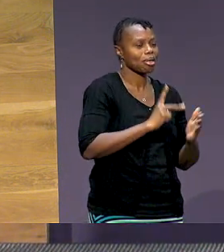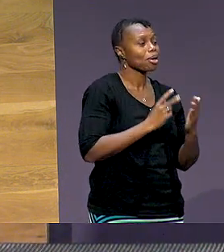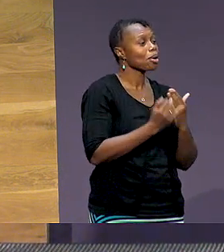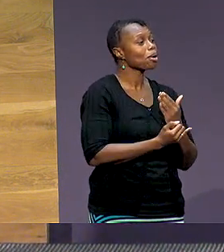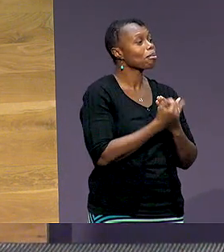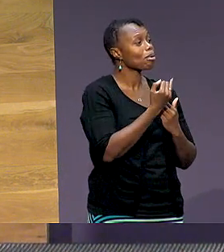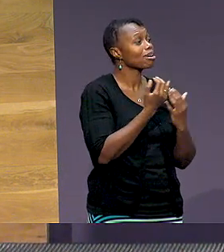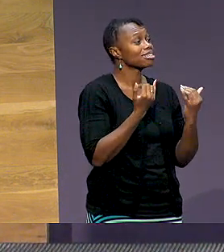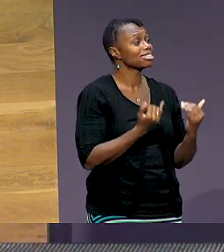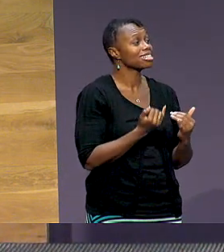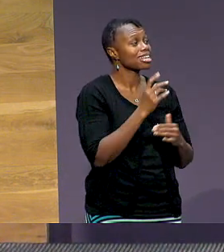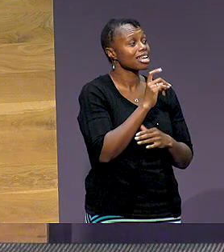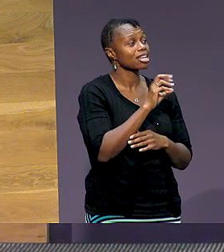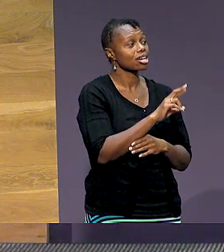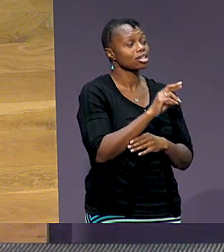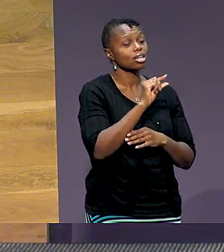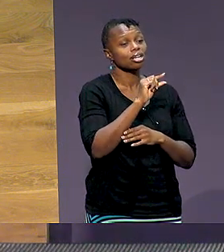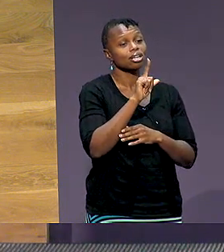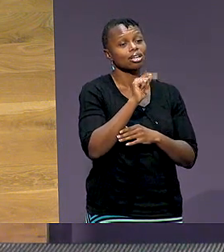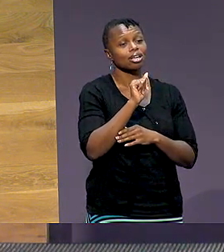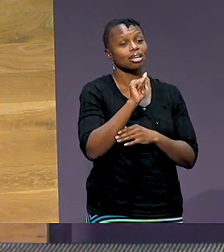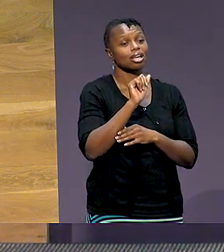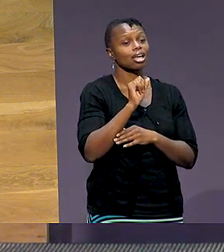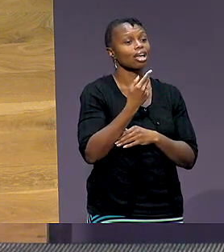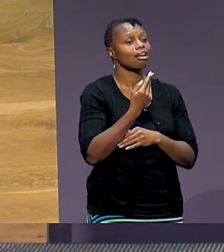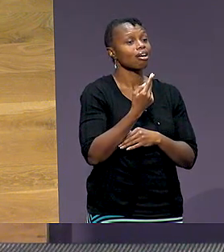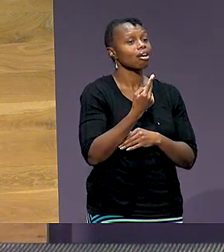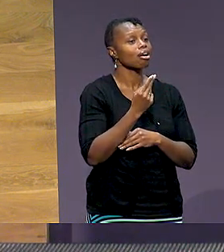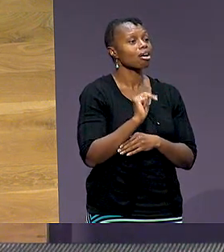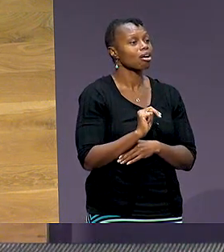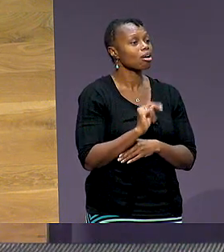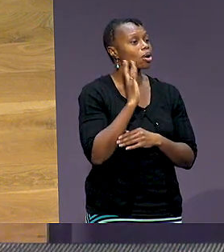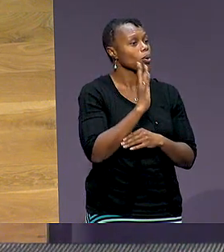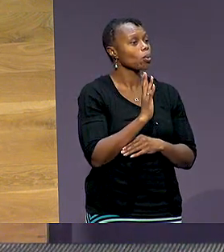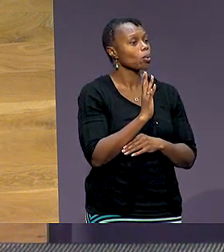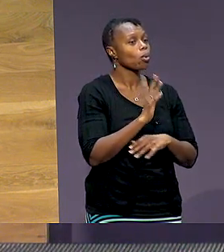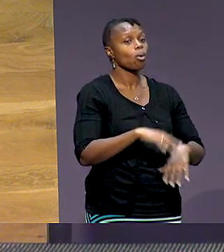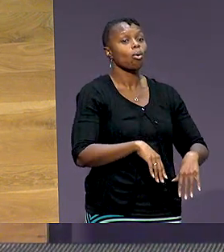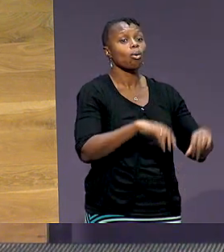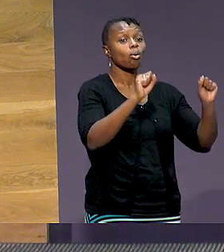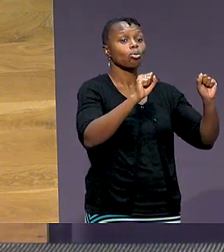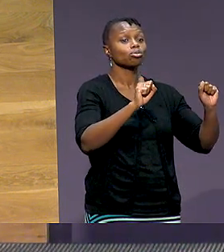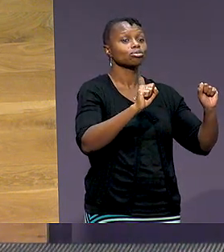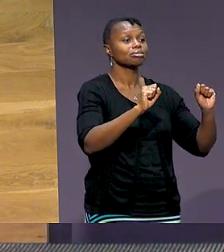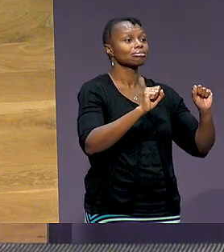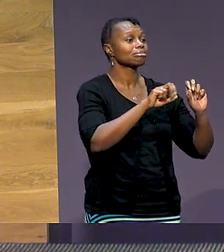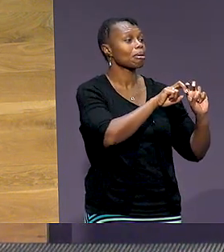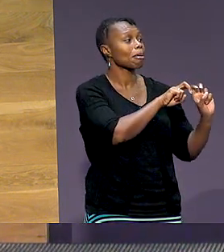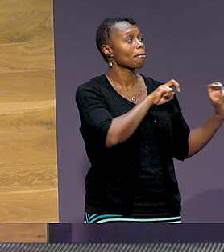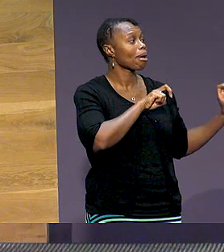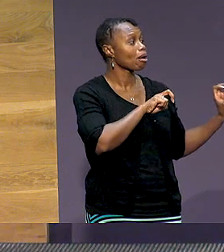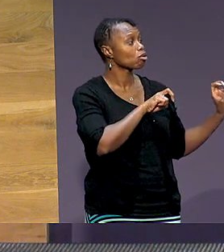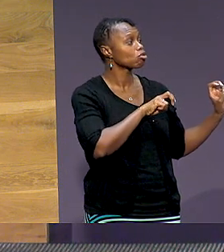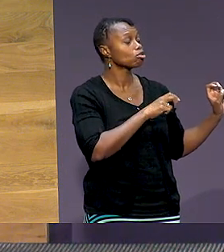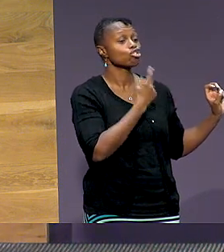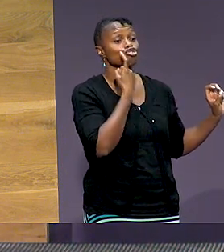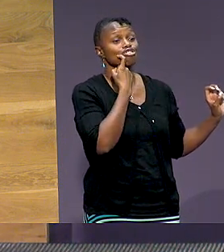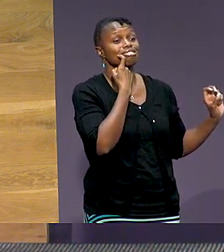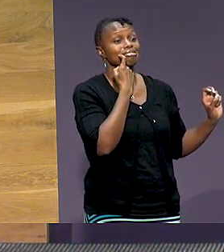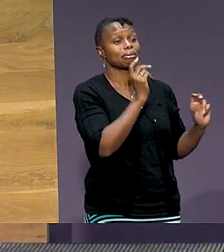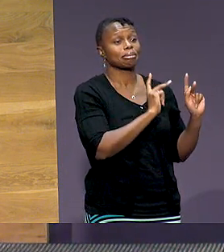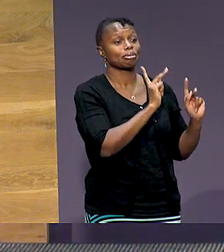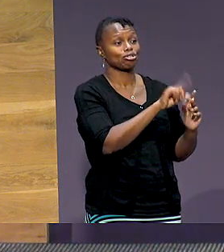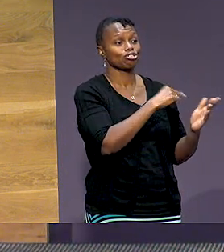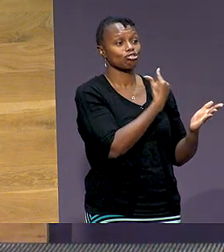Dr. Sandra Glahn, professor of media arts and worship, will be hosting a panel of recent graduates of Dallas